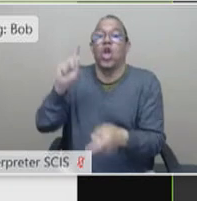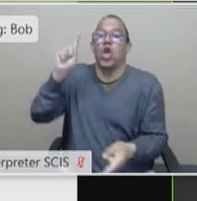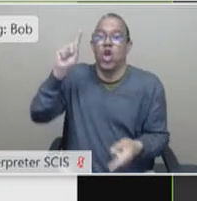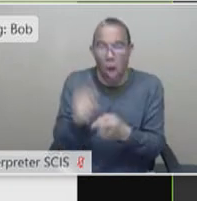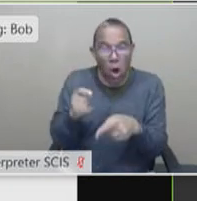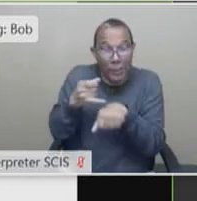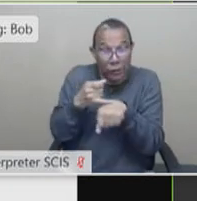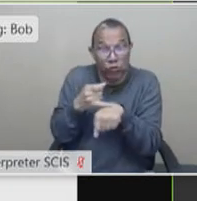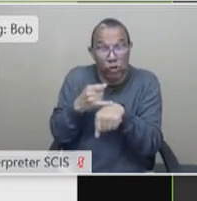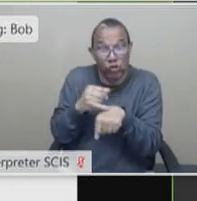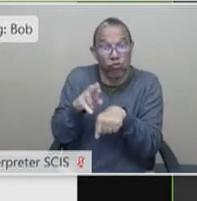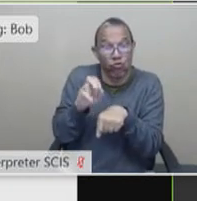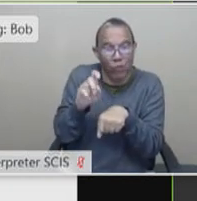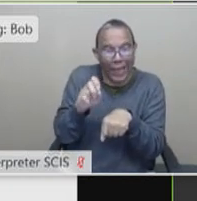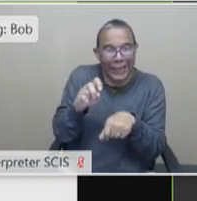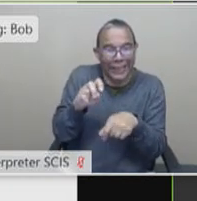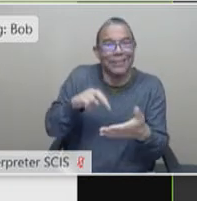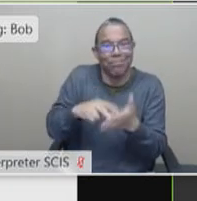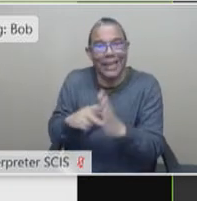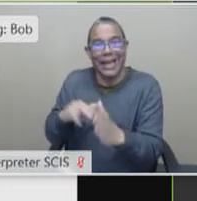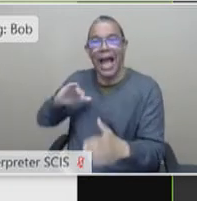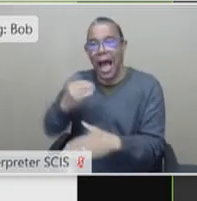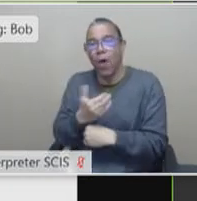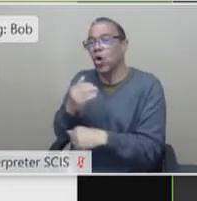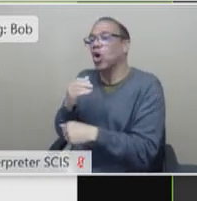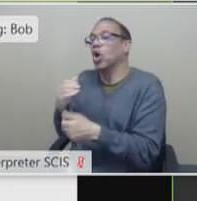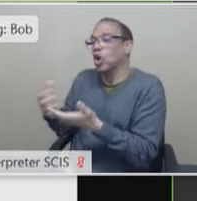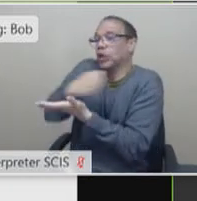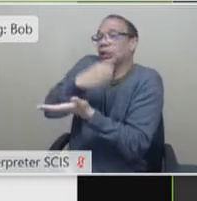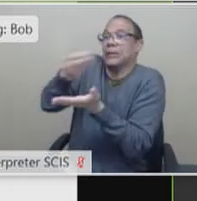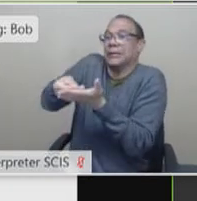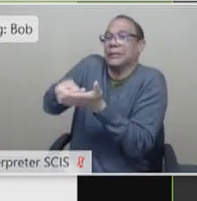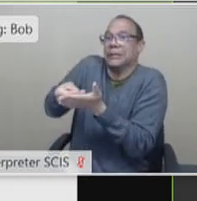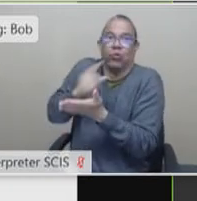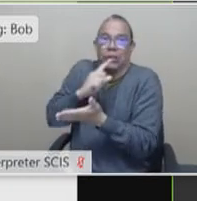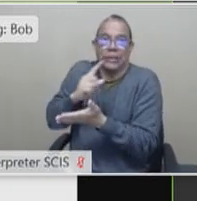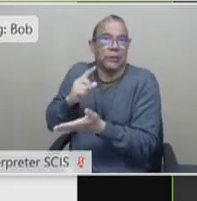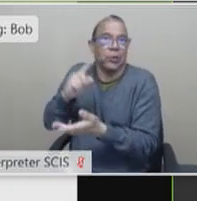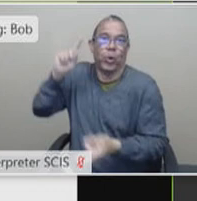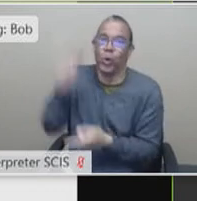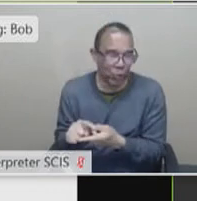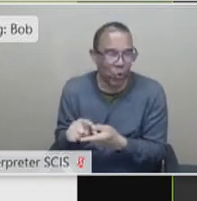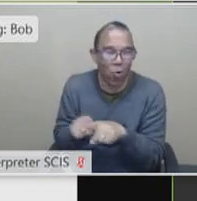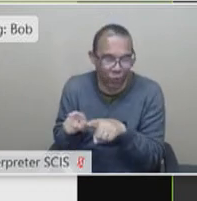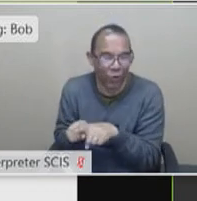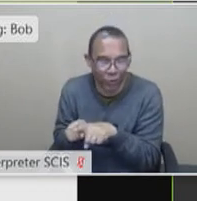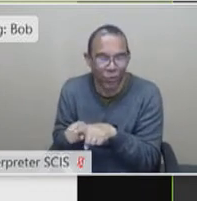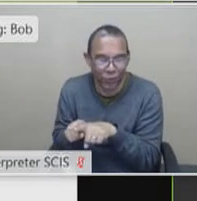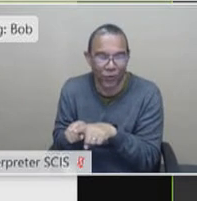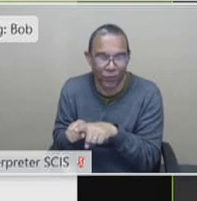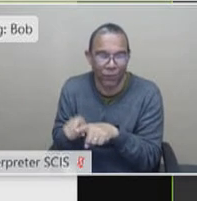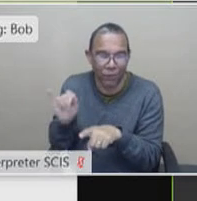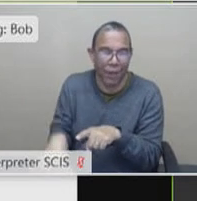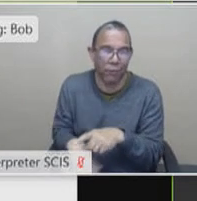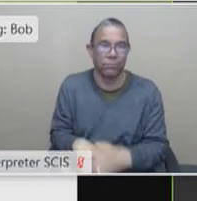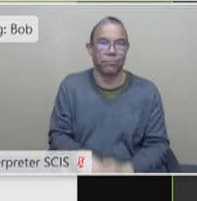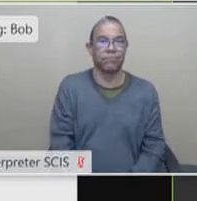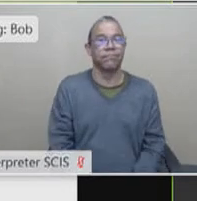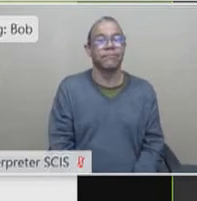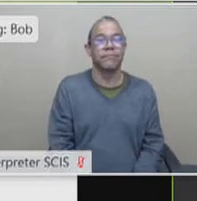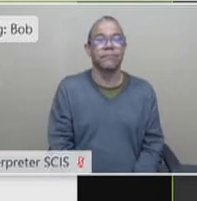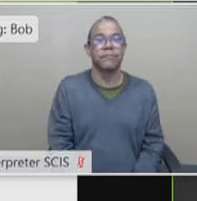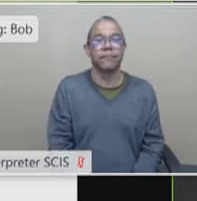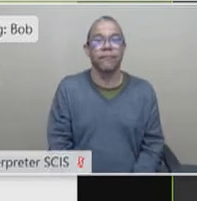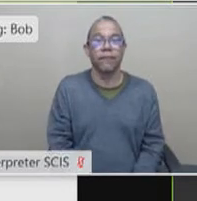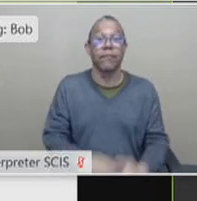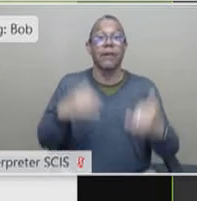that has led to the city seeing less interest income on its cash balances. On the expenditure side of the